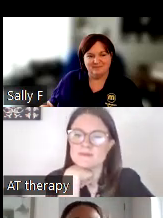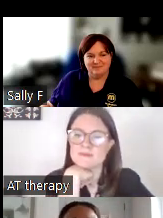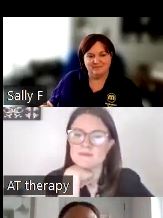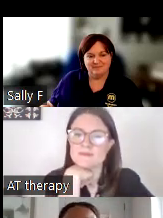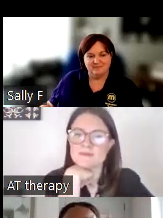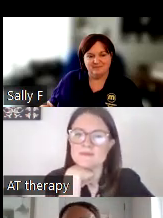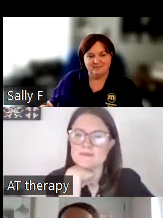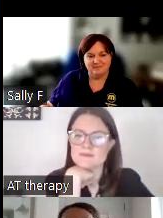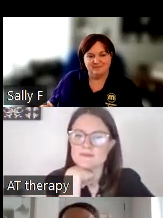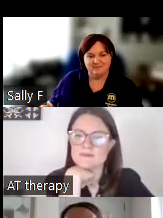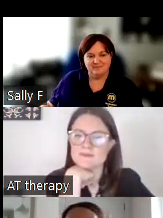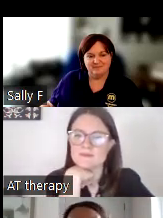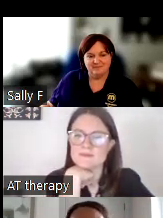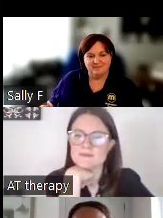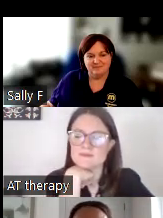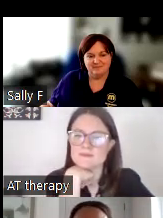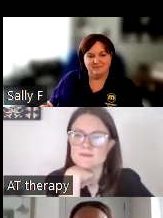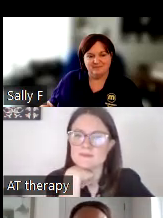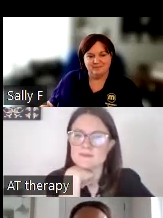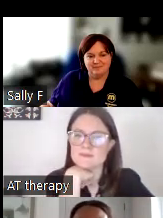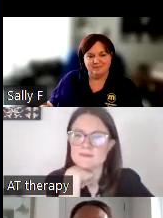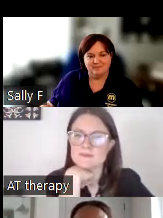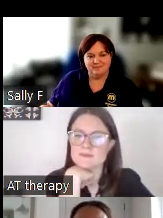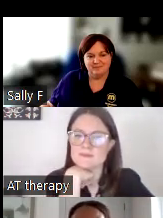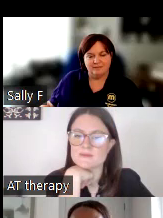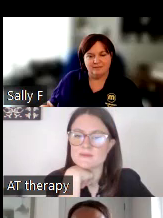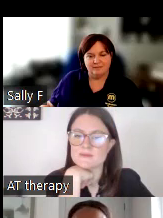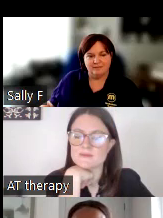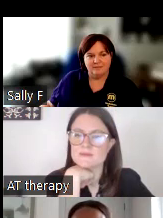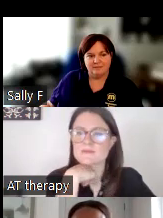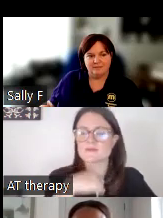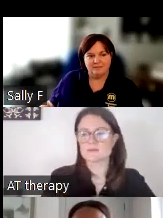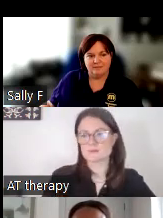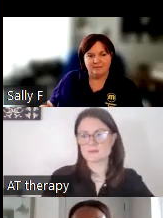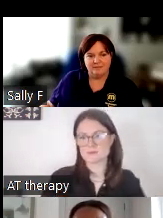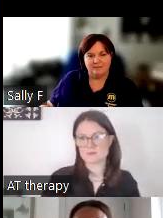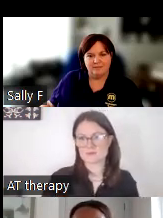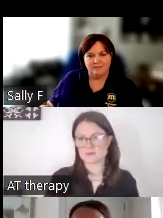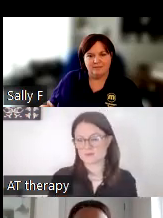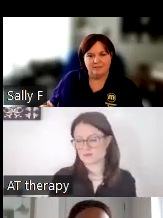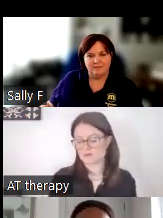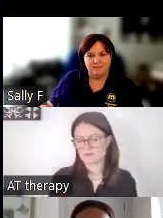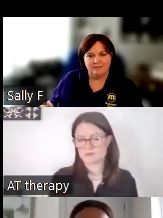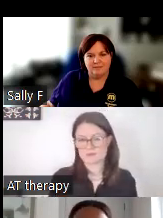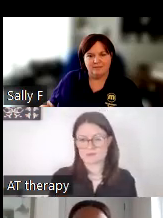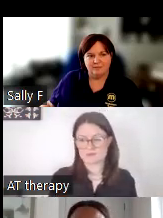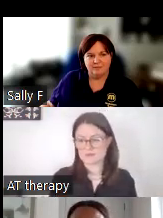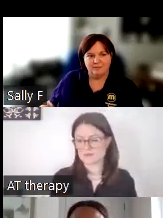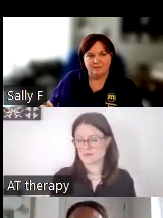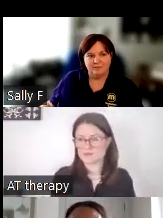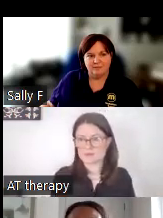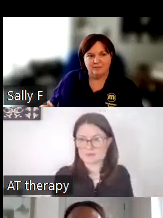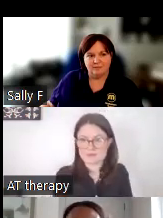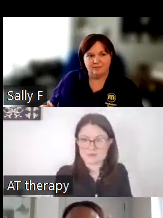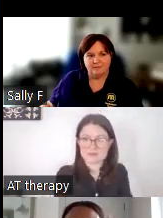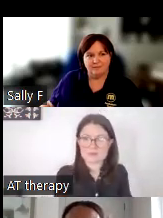something to create an opportunity for the child to ask for help. So might give them their, you know, their cup without anything in it, or might put their